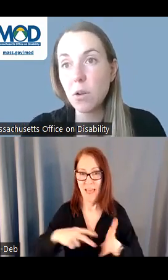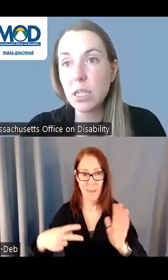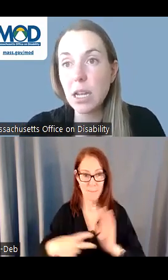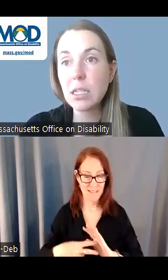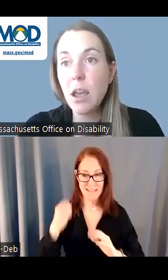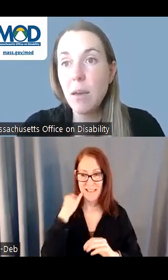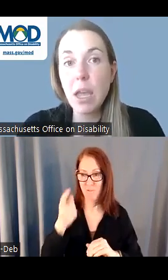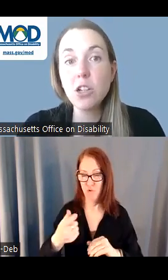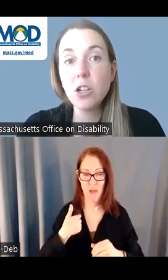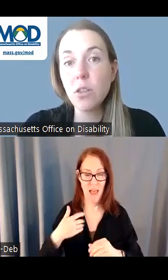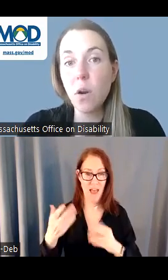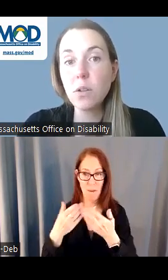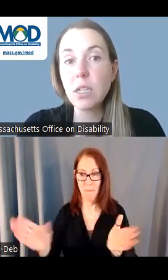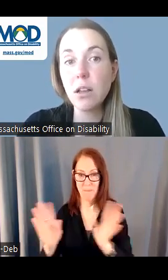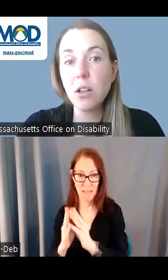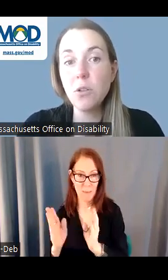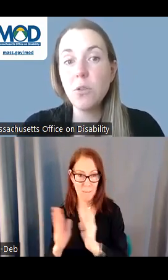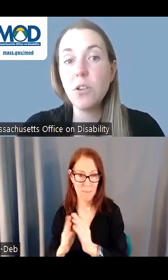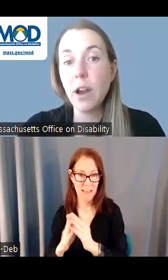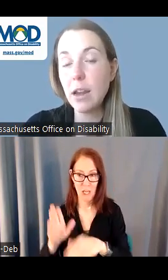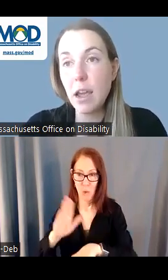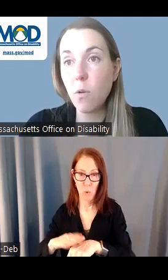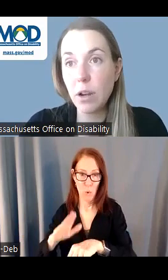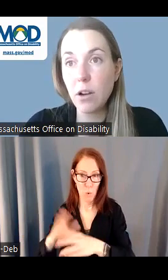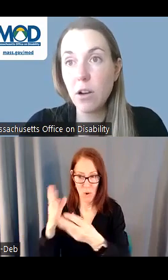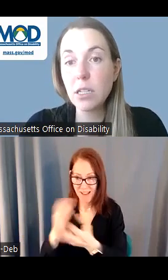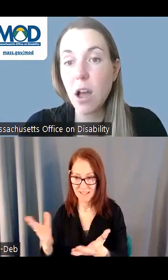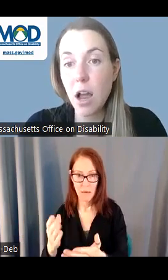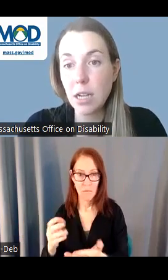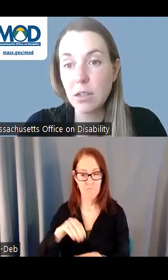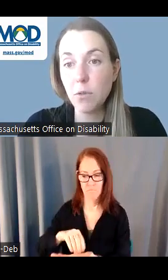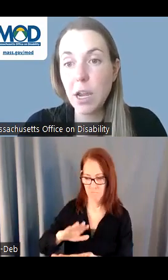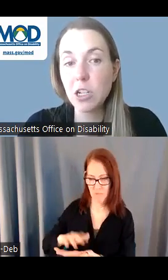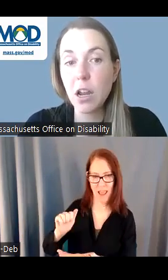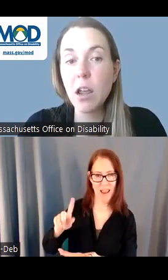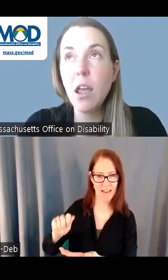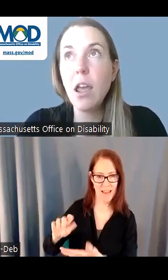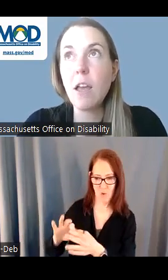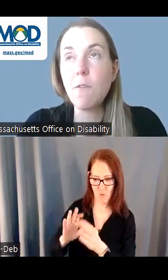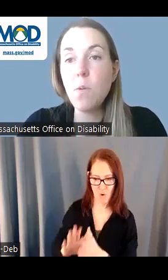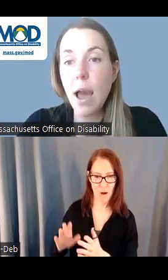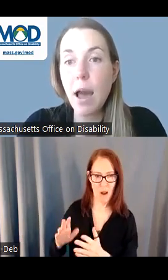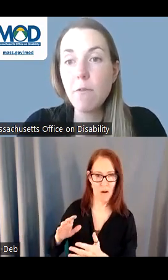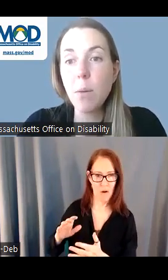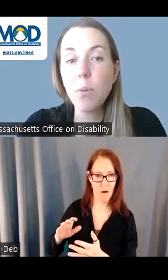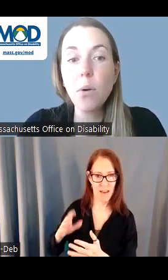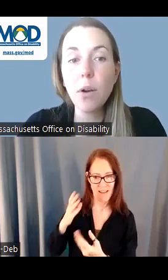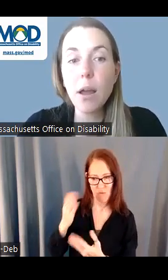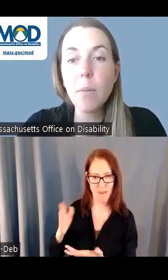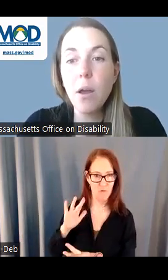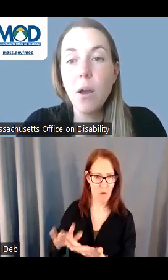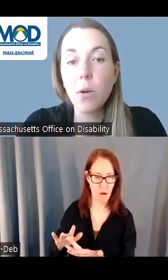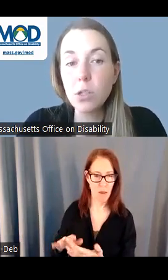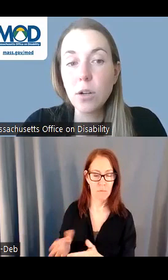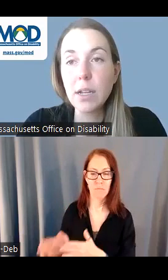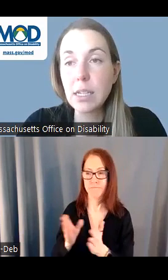meeting notices, make sure that those include your ADA coordinator's contact information. If you have a